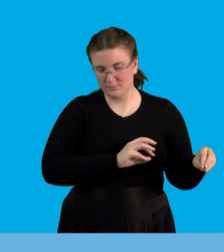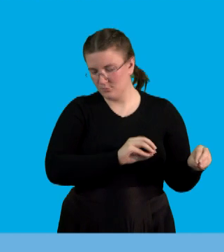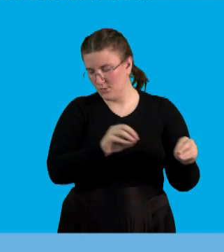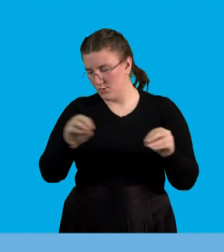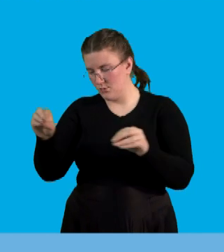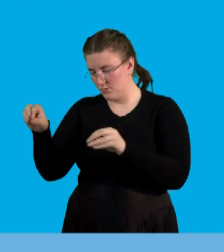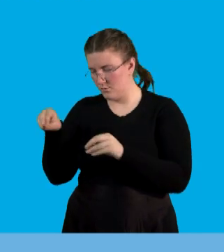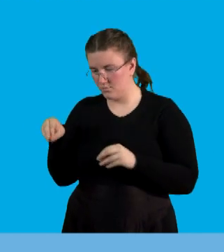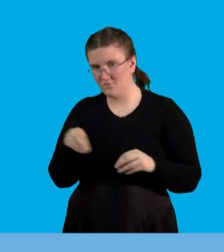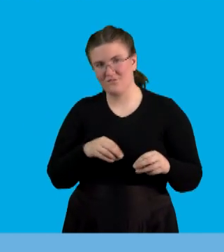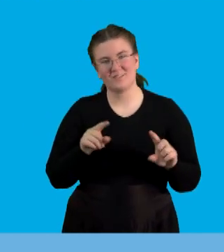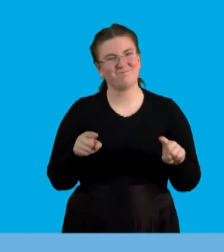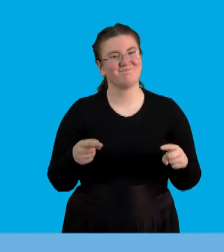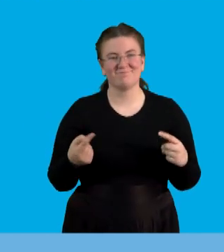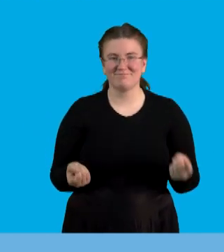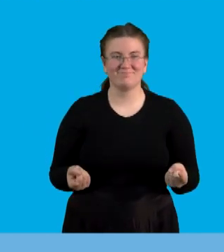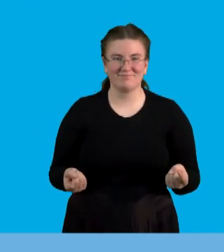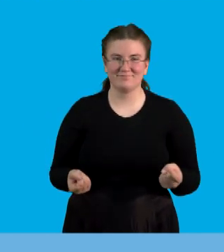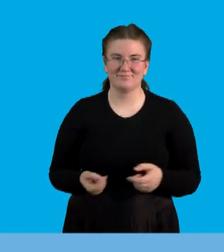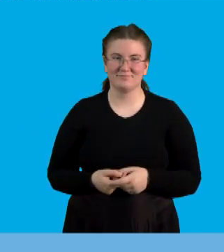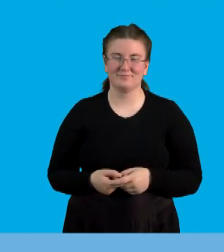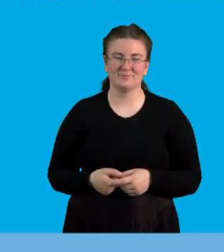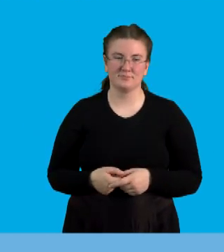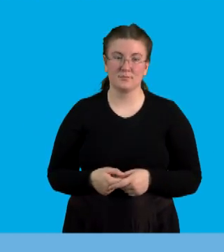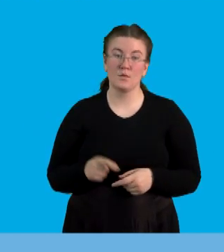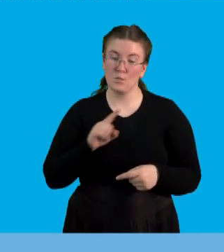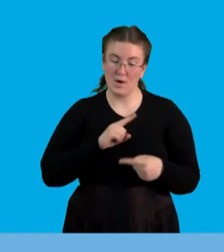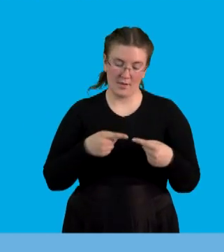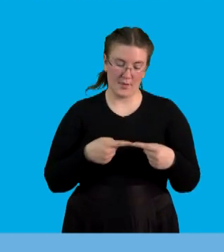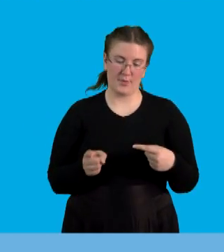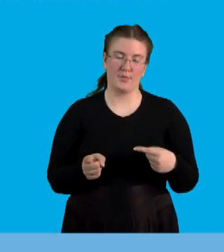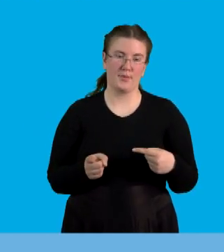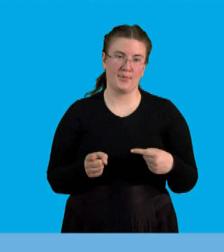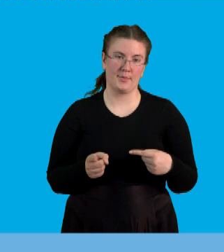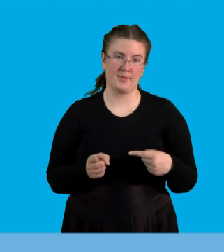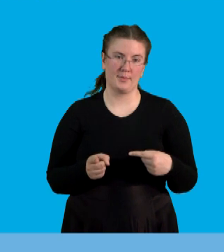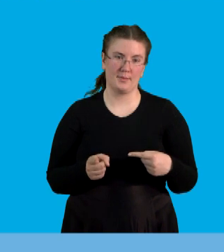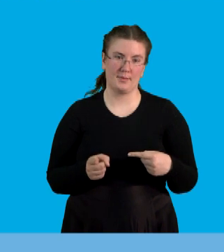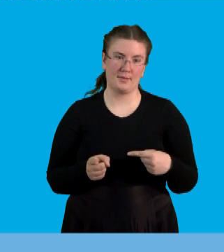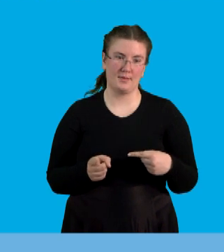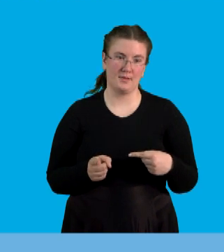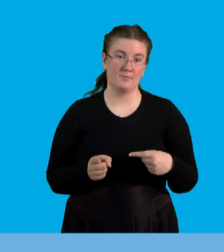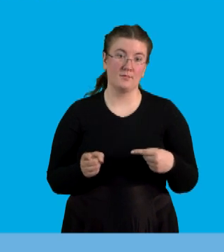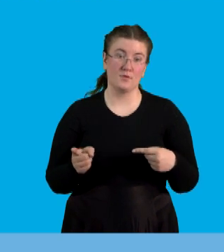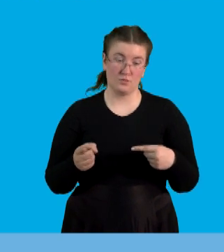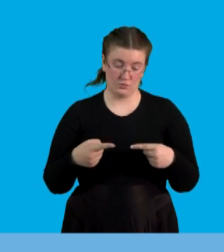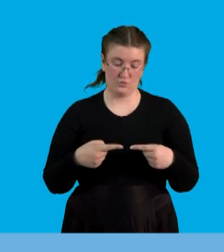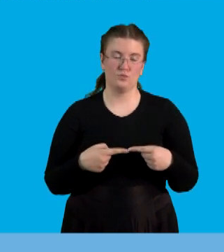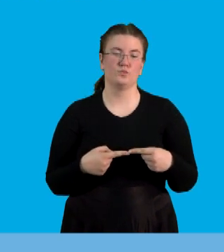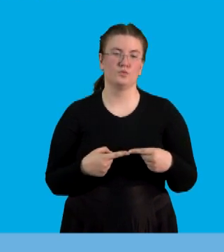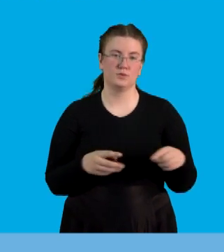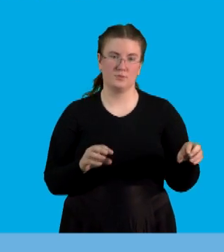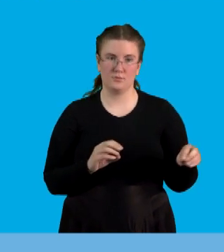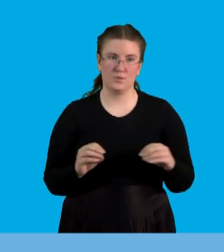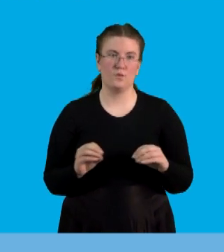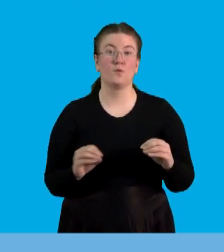or the current flow is not able to move from this point to the other point if the switch is open, and if the switch is